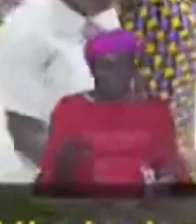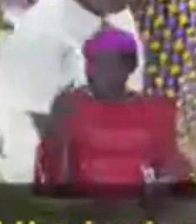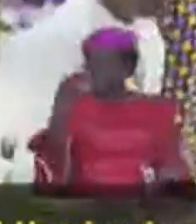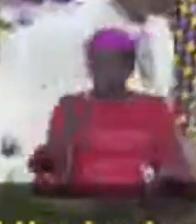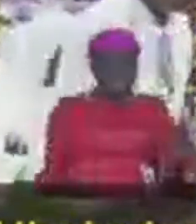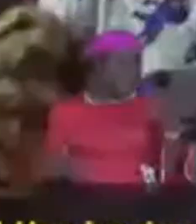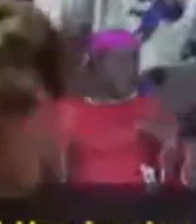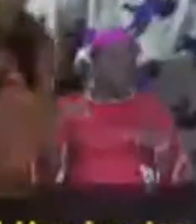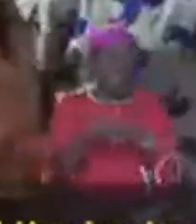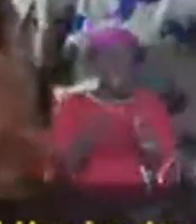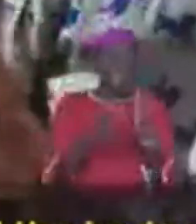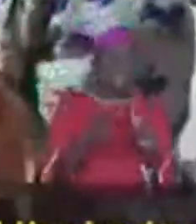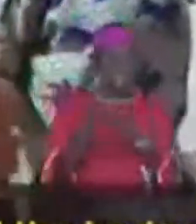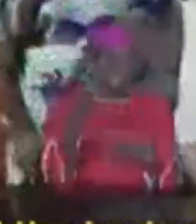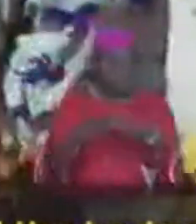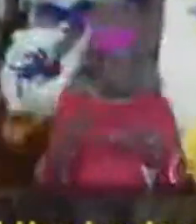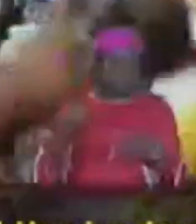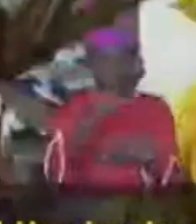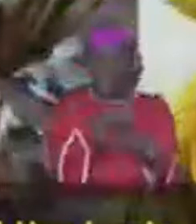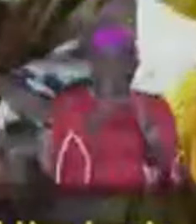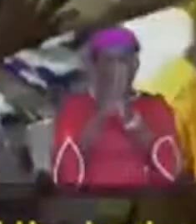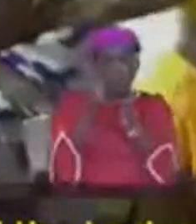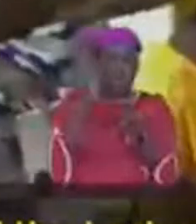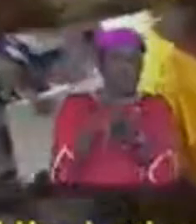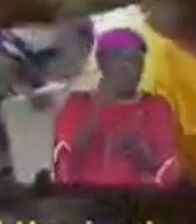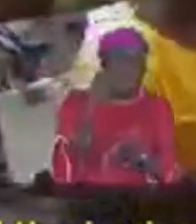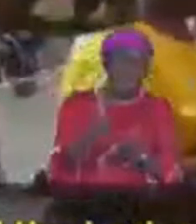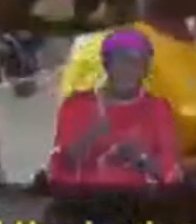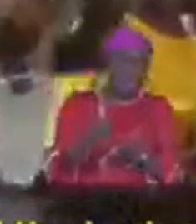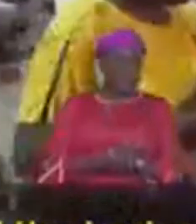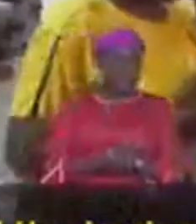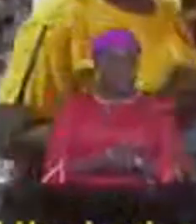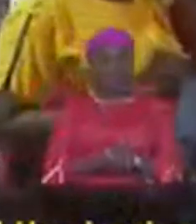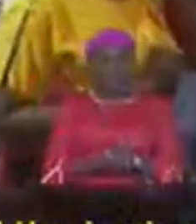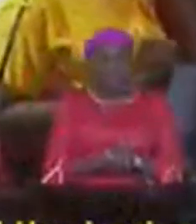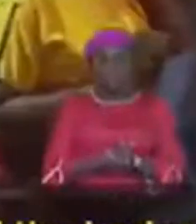In Jesus' name we pray.